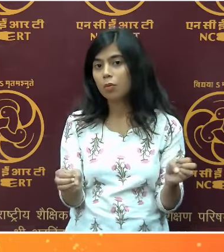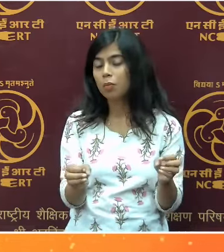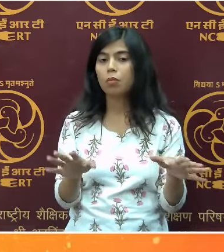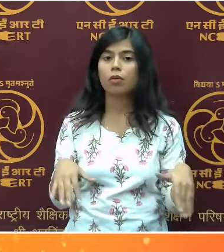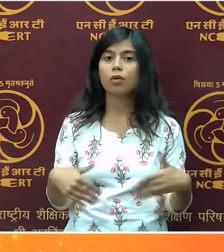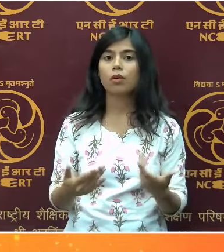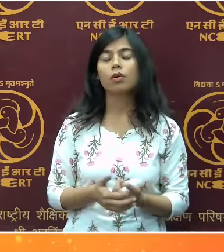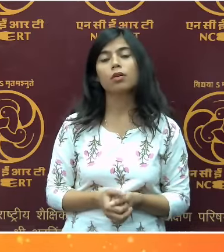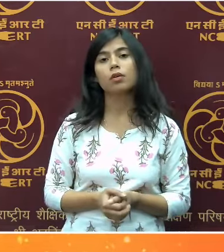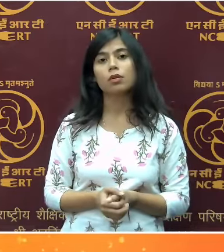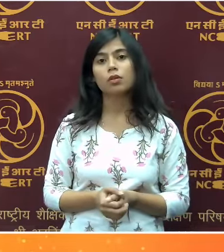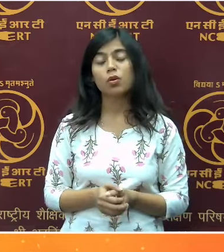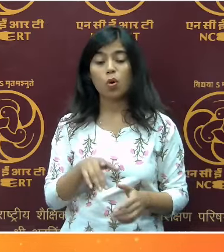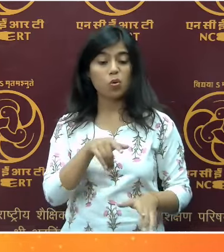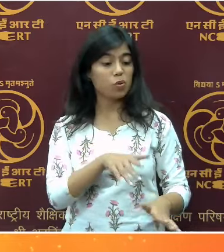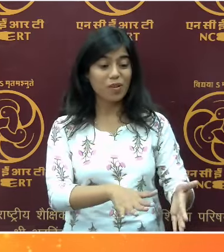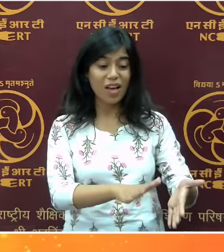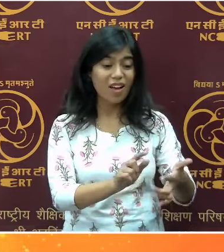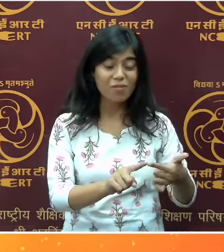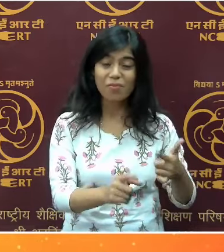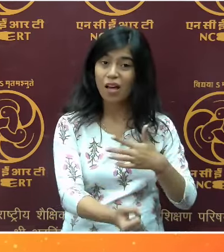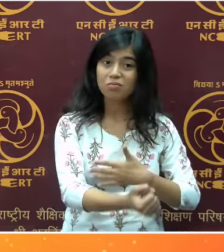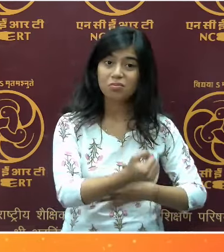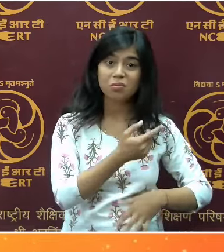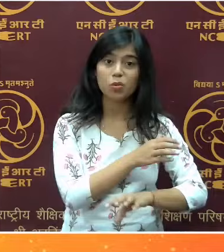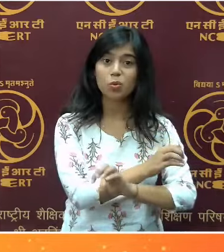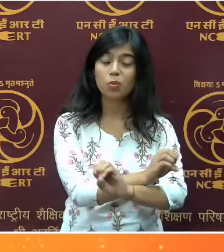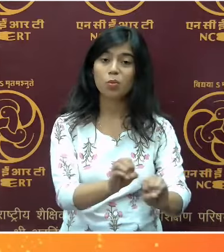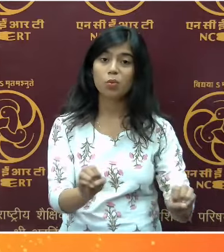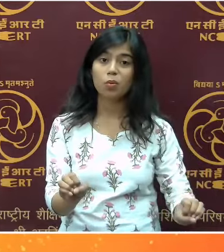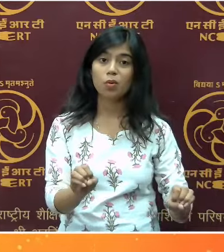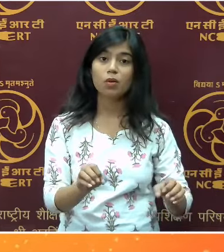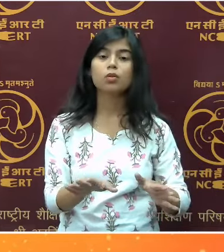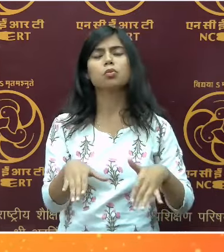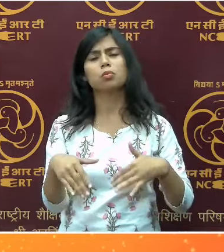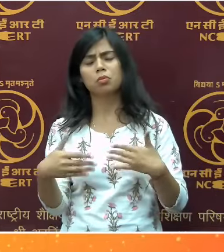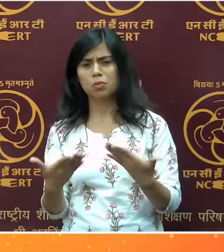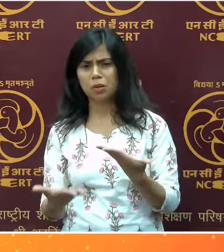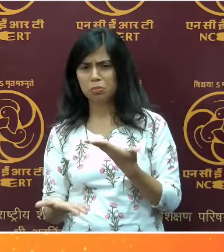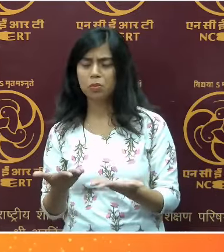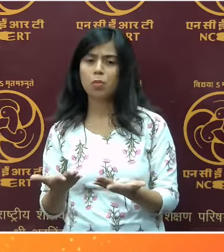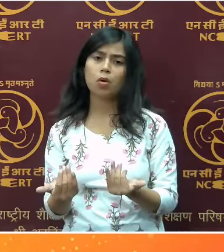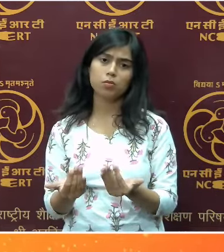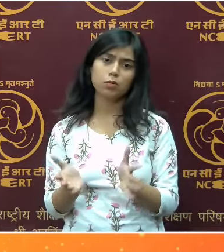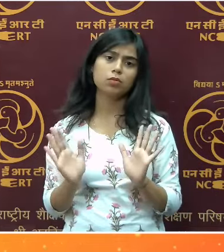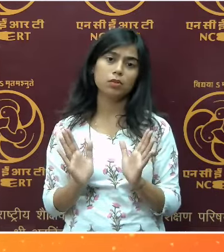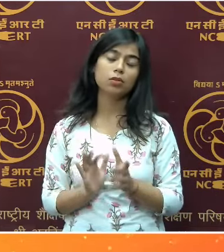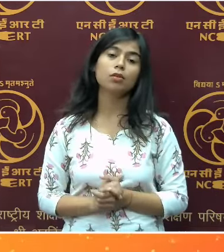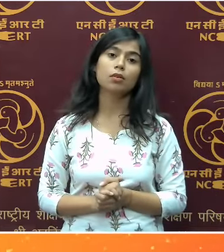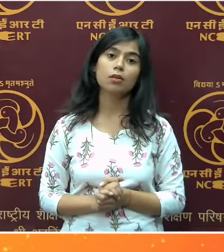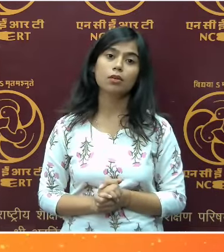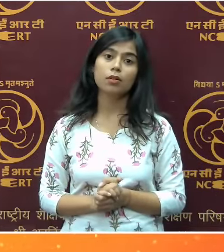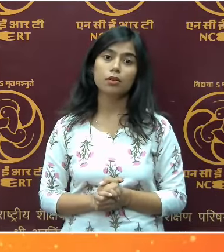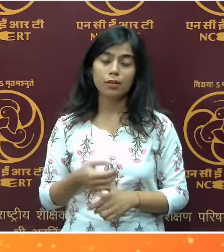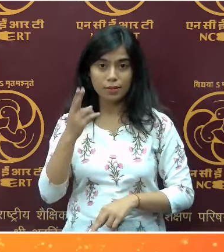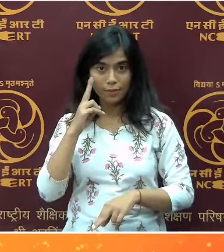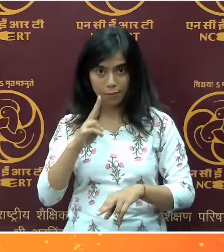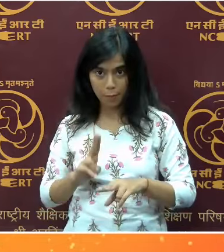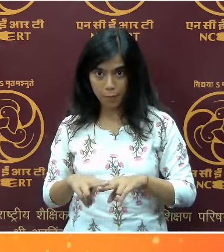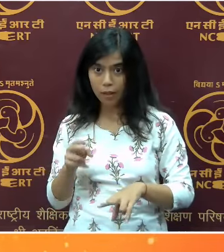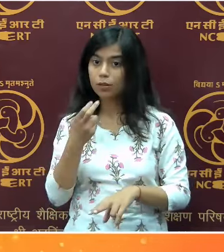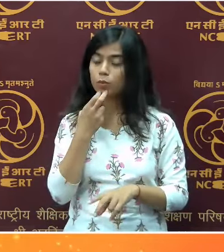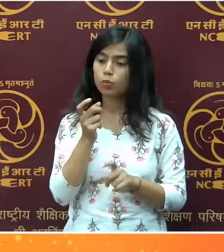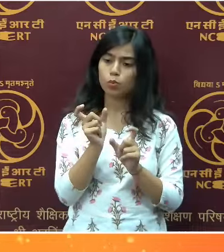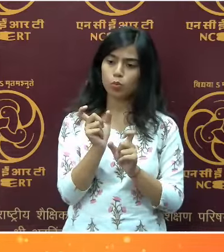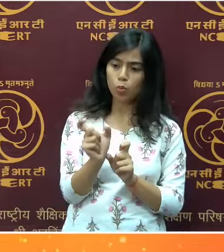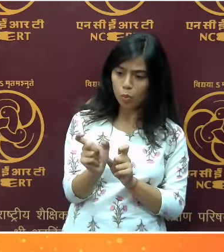no potential difference. So that may be possible. The student should check whether the battery is in good condition